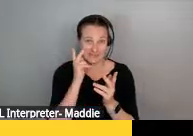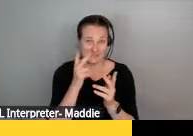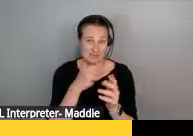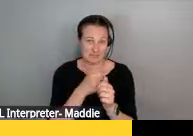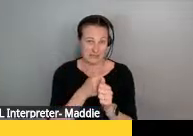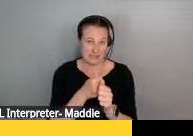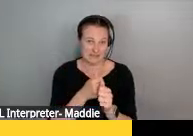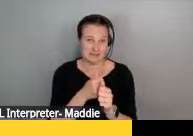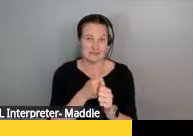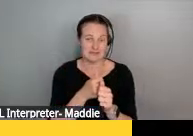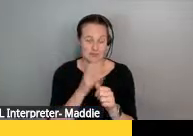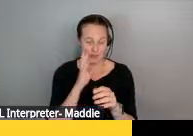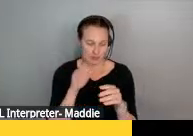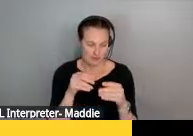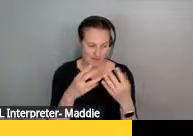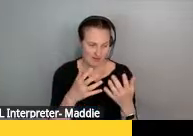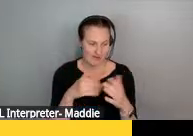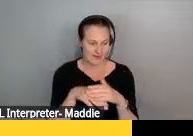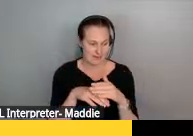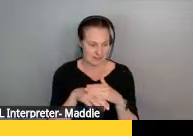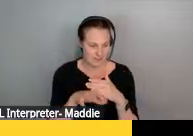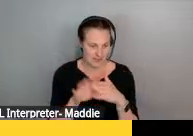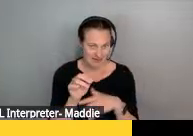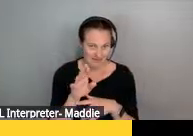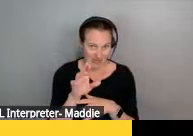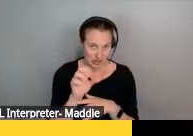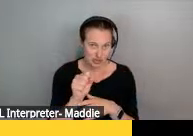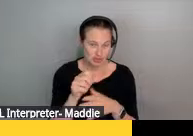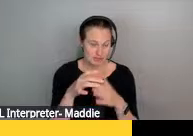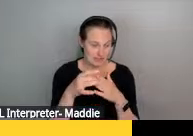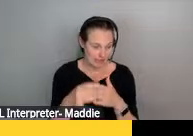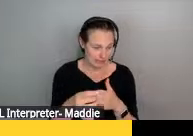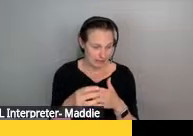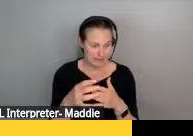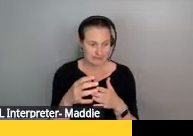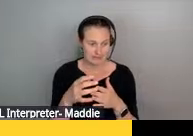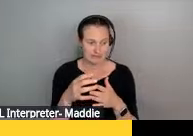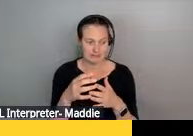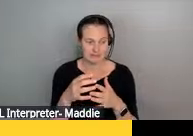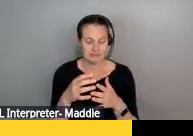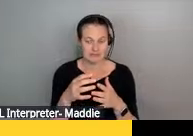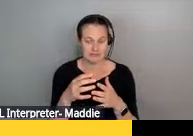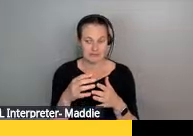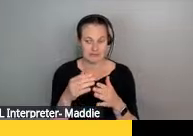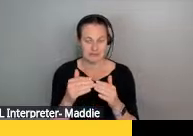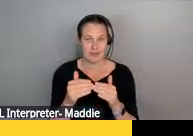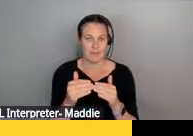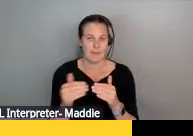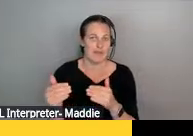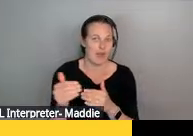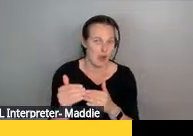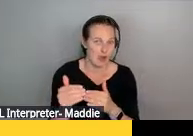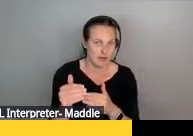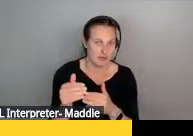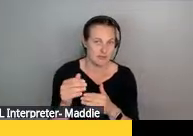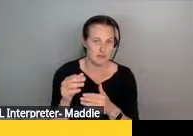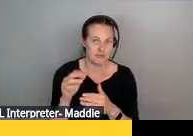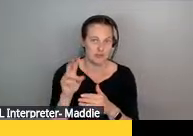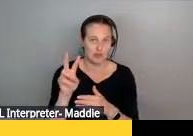guidelines for accessibility features that go beyond the WCAG 2.1